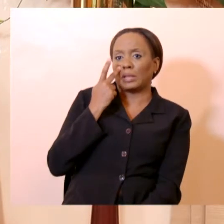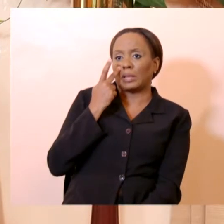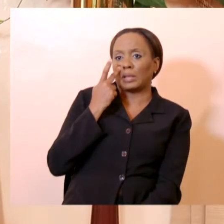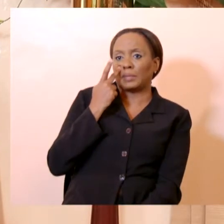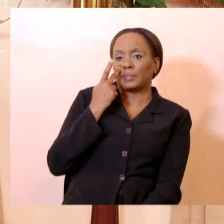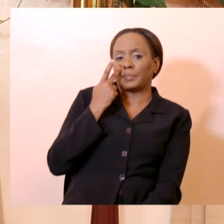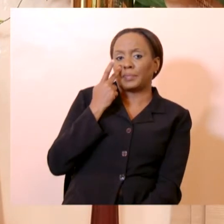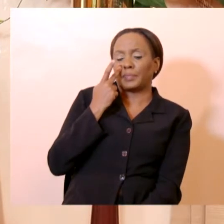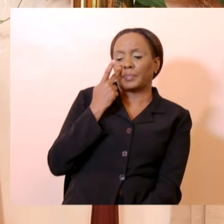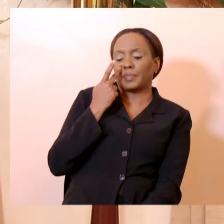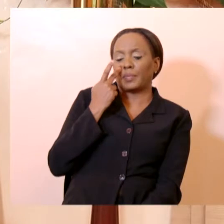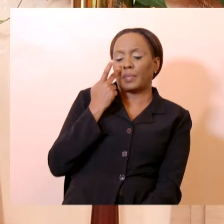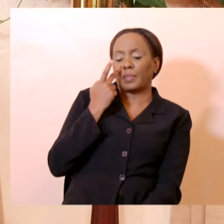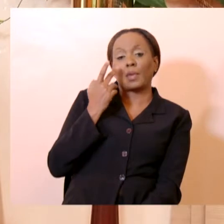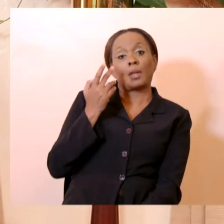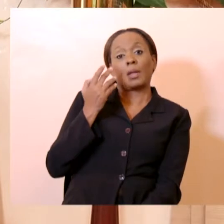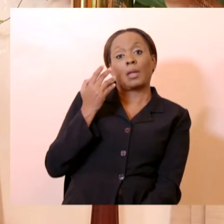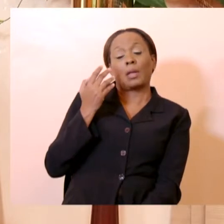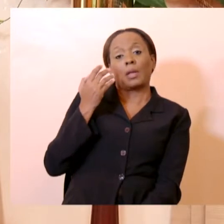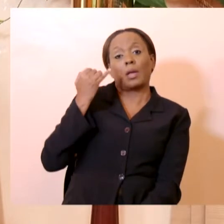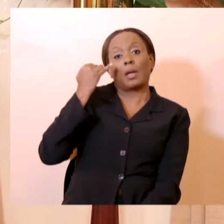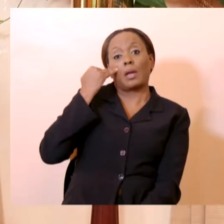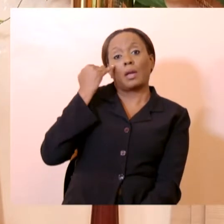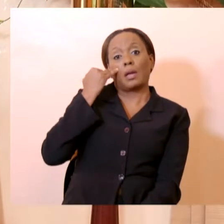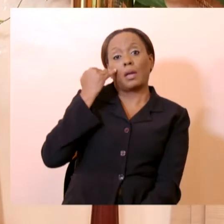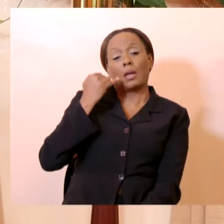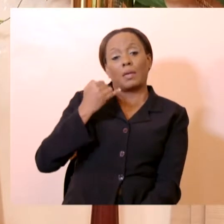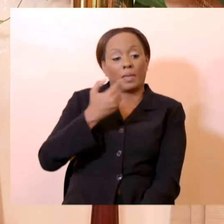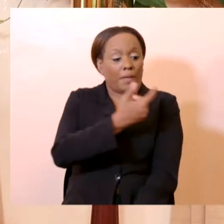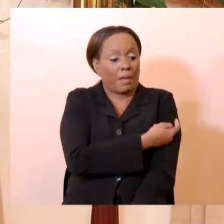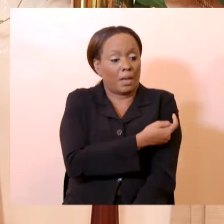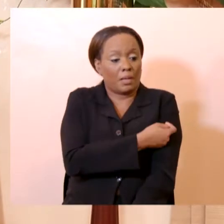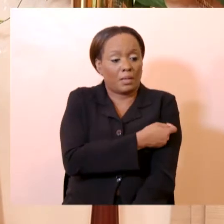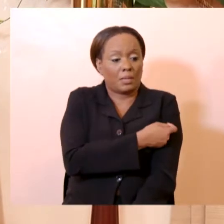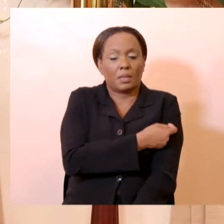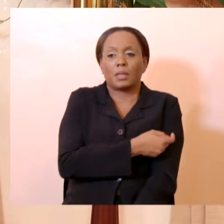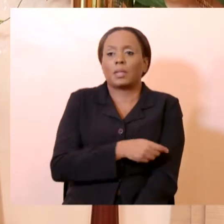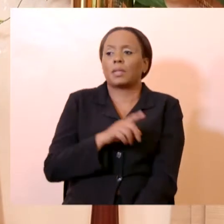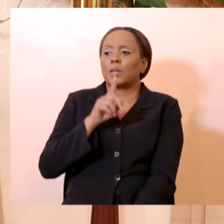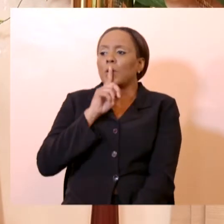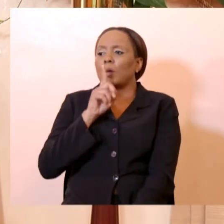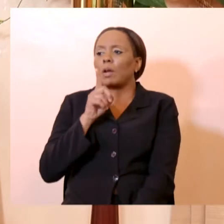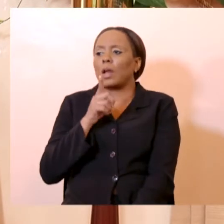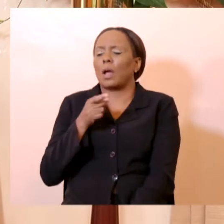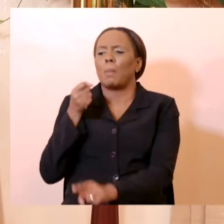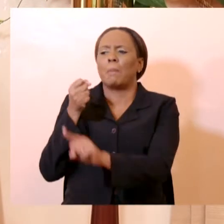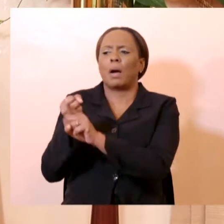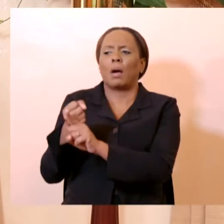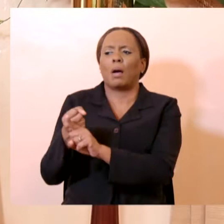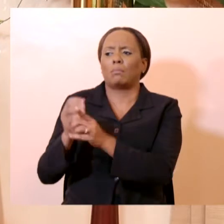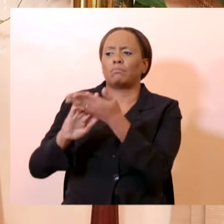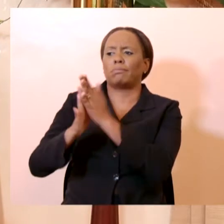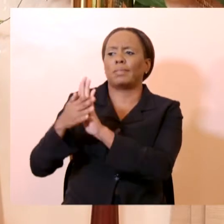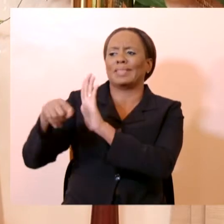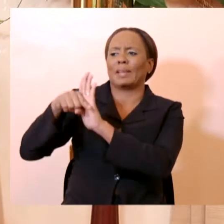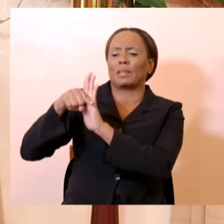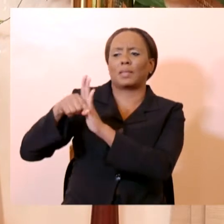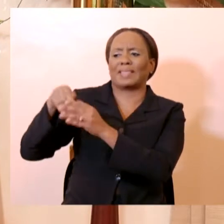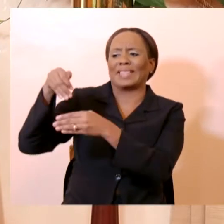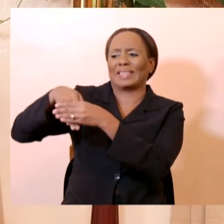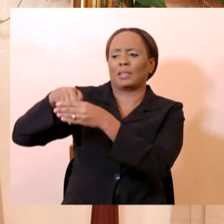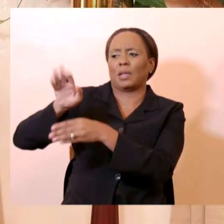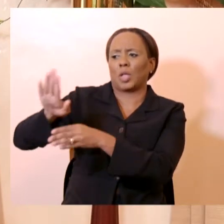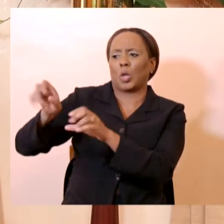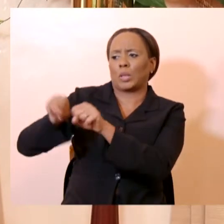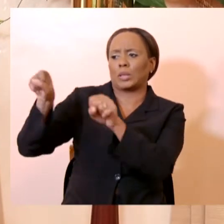particular vaccine that we intend to use. Once we are certain that that is not the case, we can proceed with